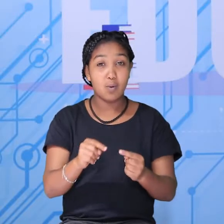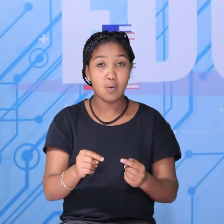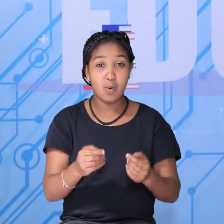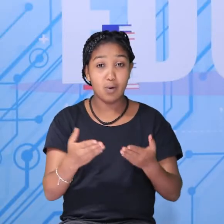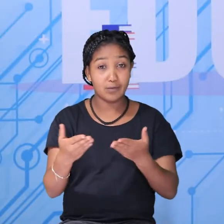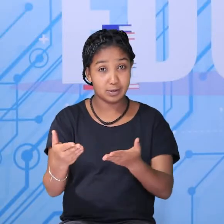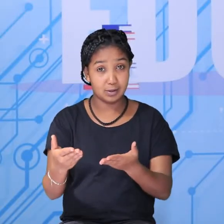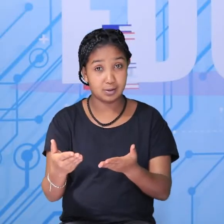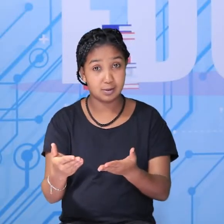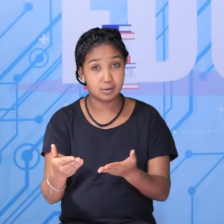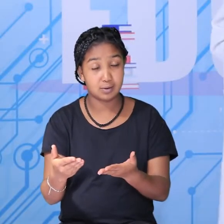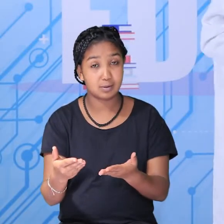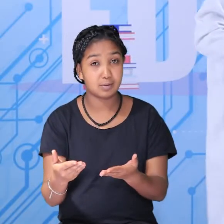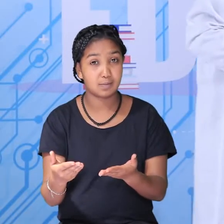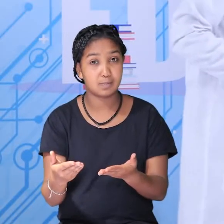treat